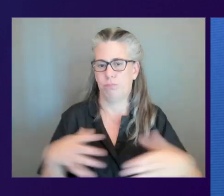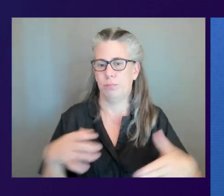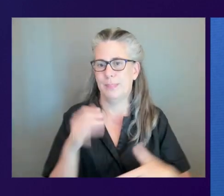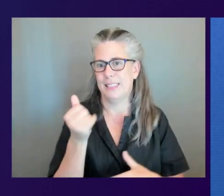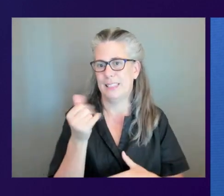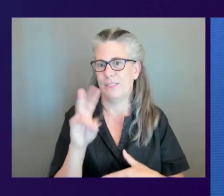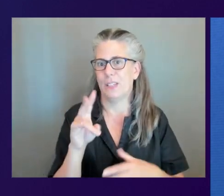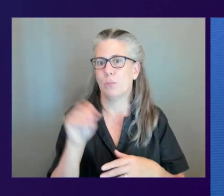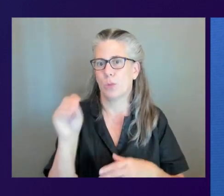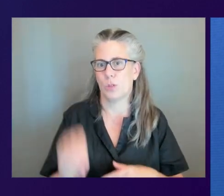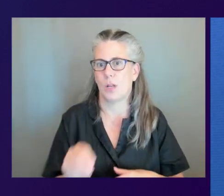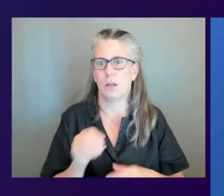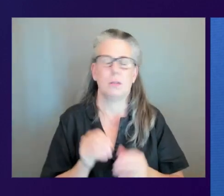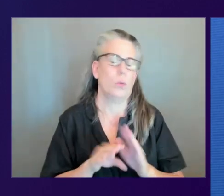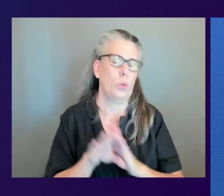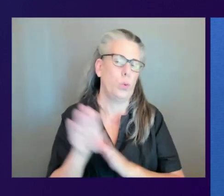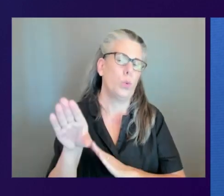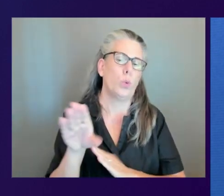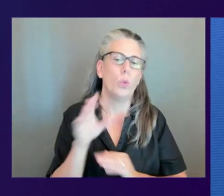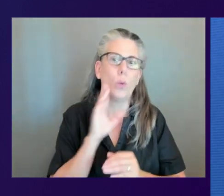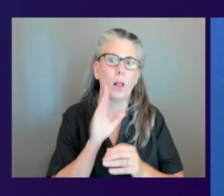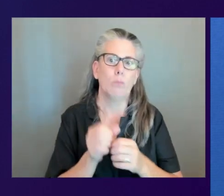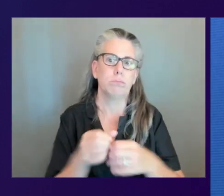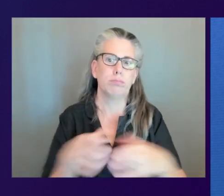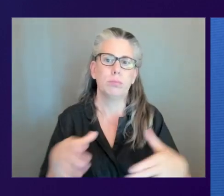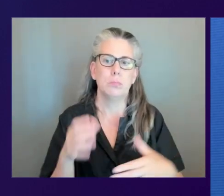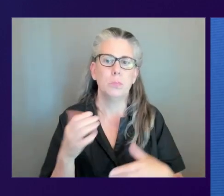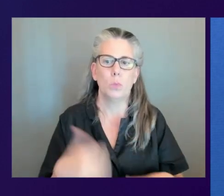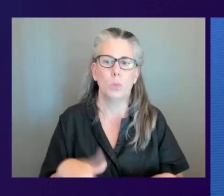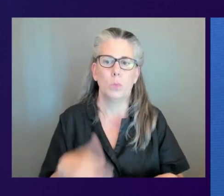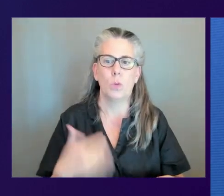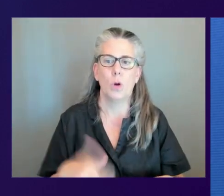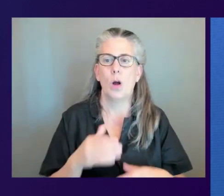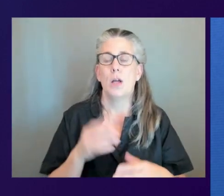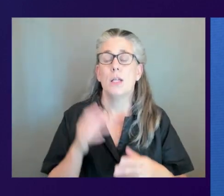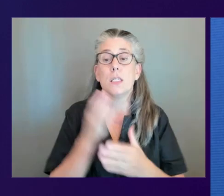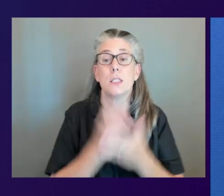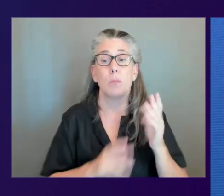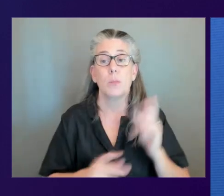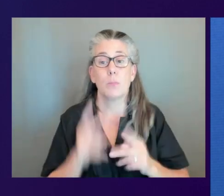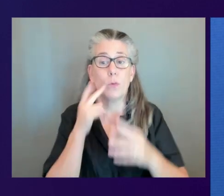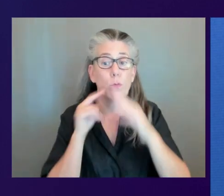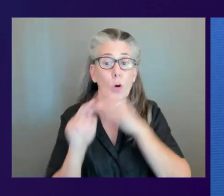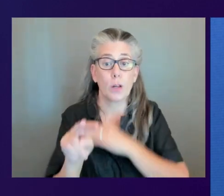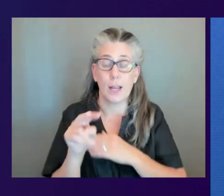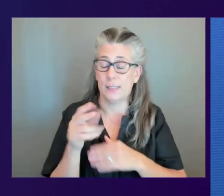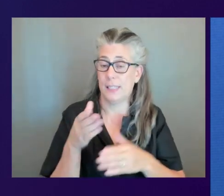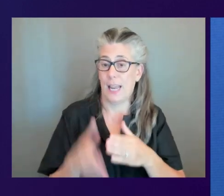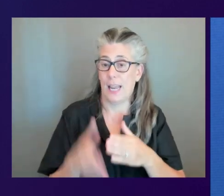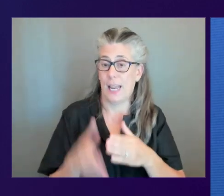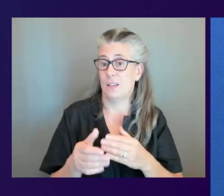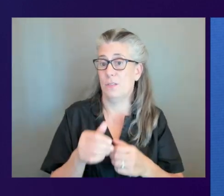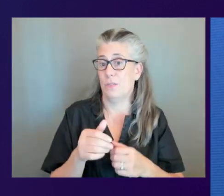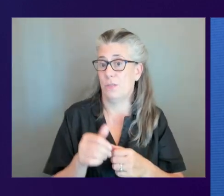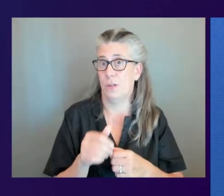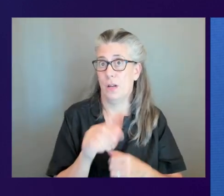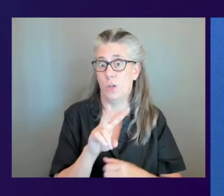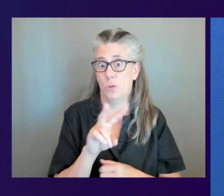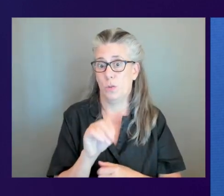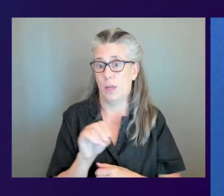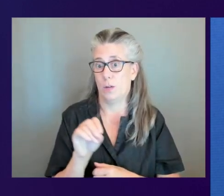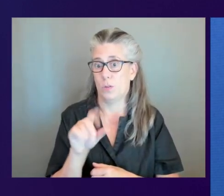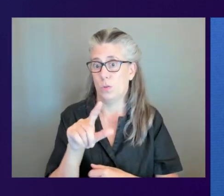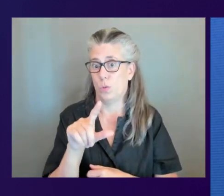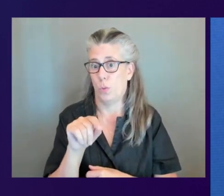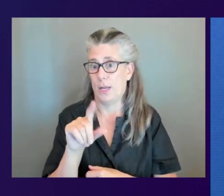huge acceleration. Some folks have forecast that by the end of the decade, like 80% of applications will be SaaS. So it's a